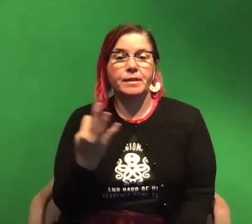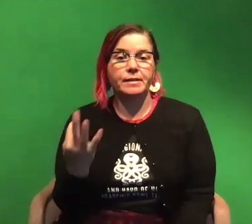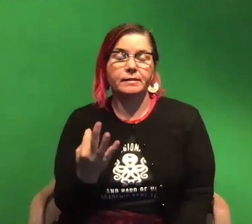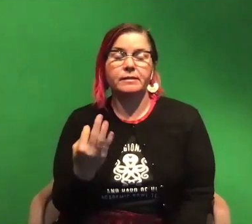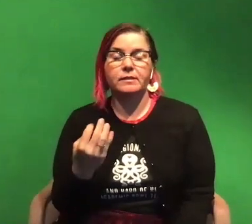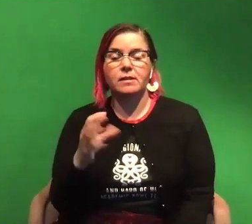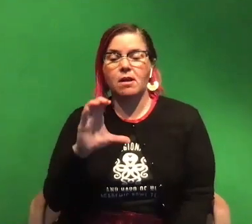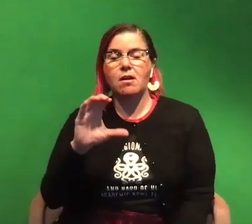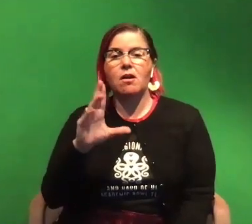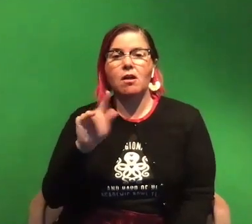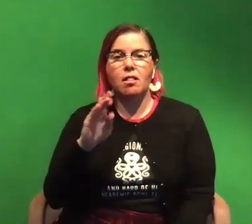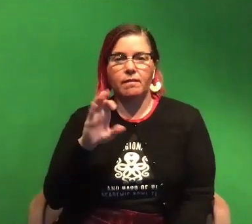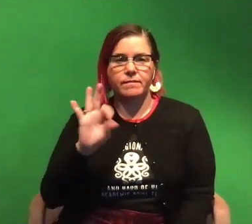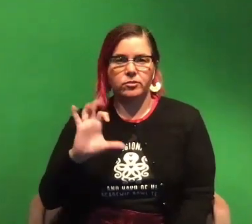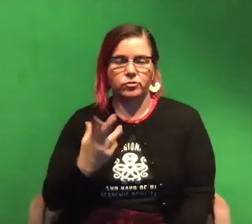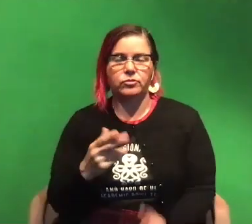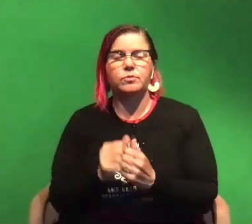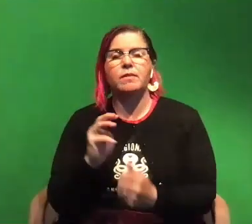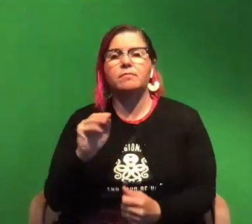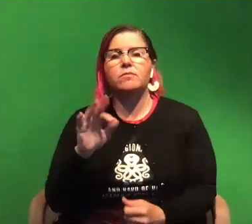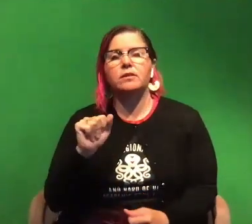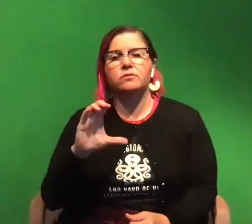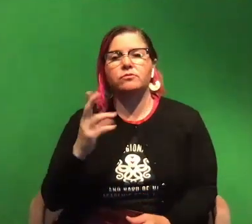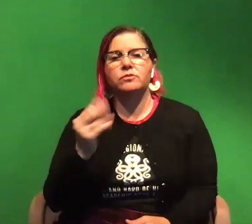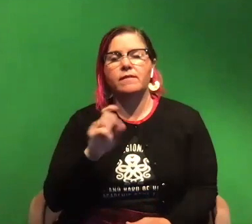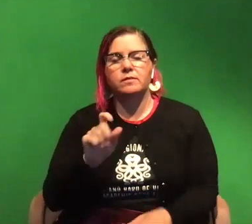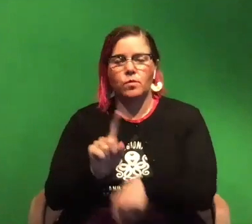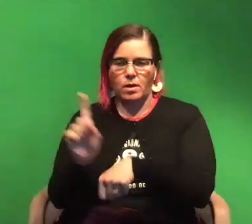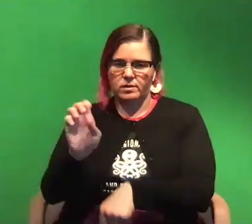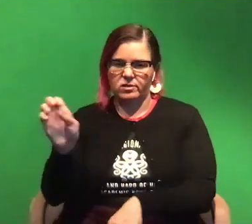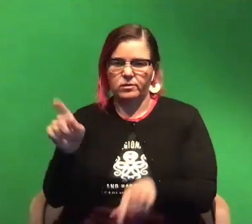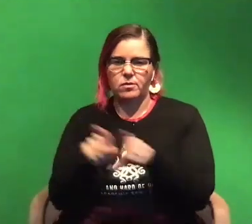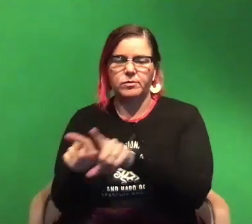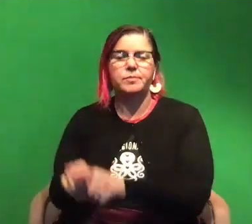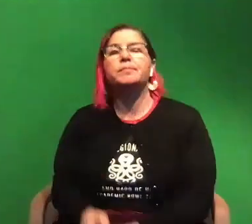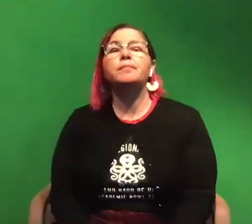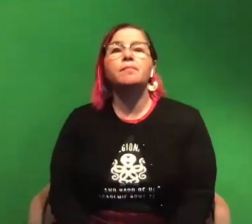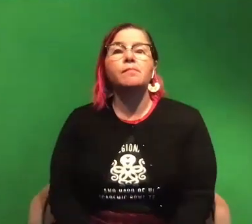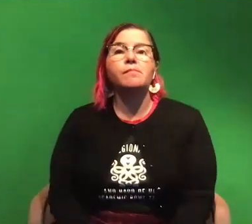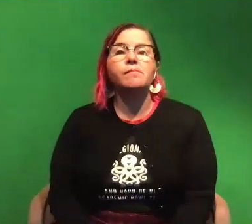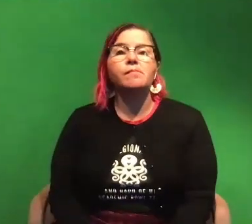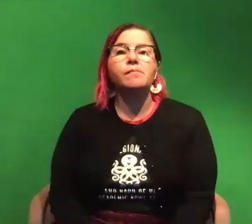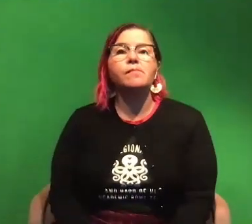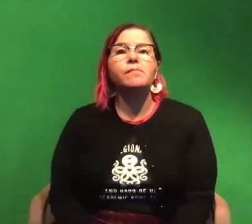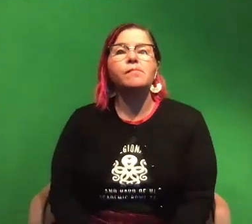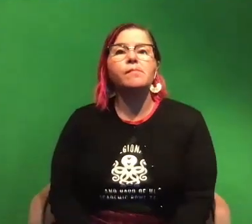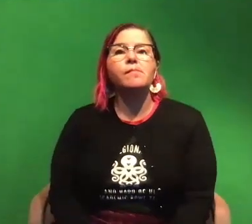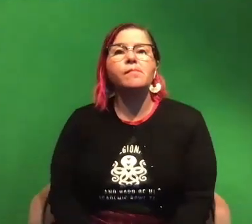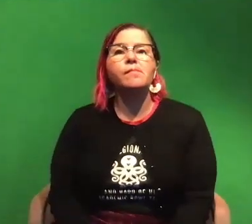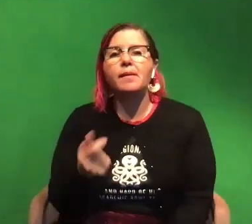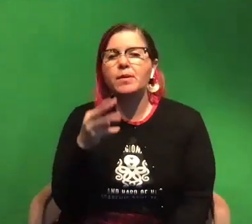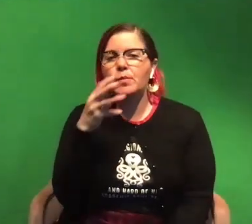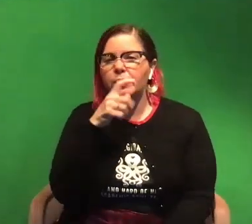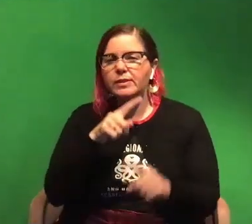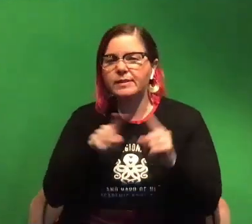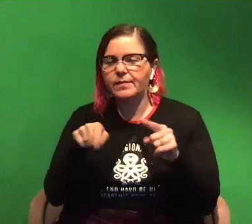cuttlefish with Maria Chavez. That's going to be at 1 p.m. as well. And then we're gonna do something a little weird and different this